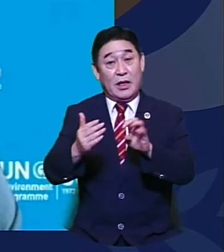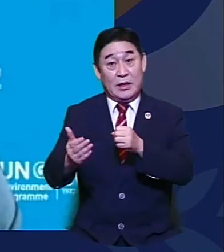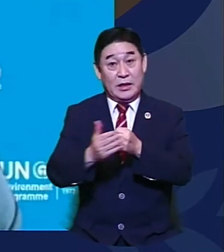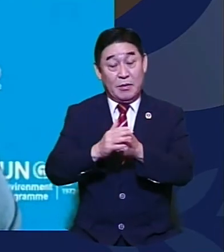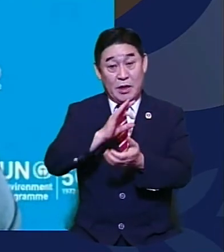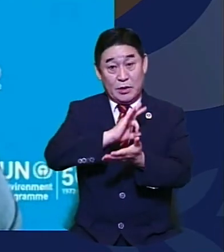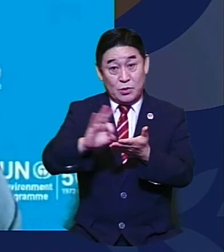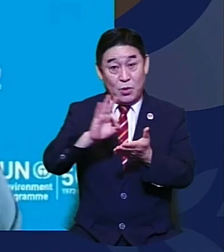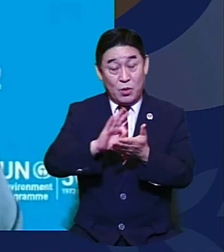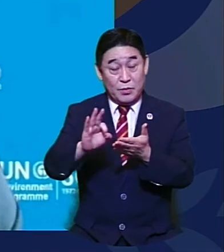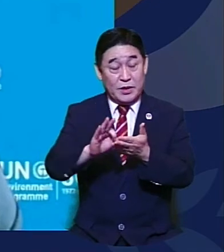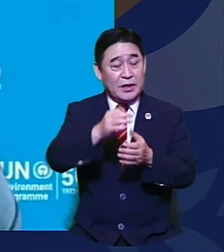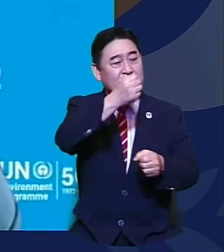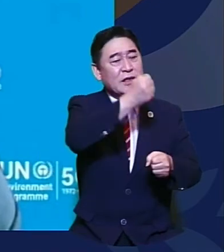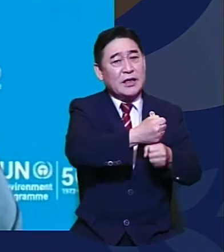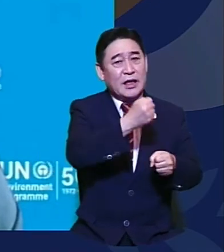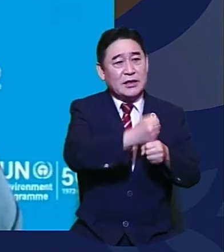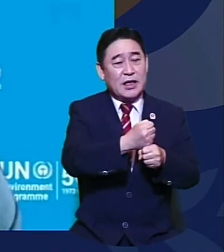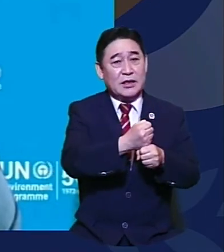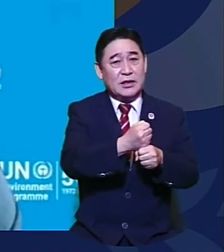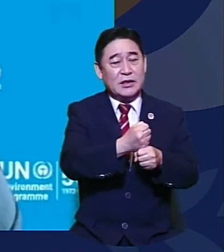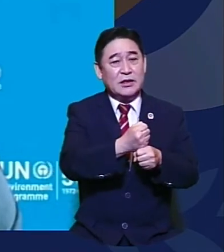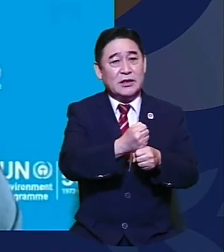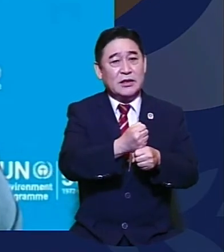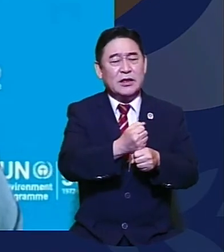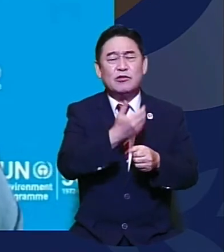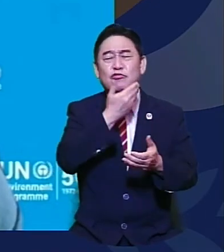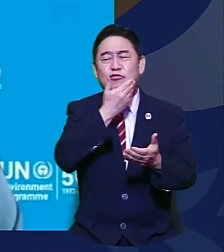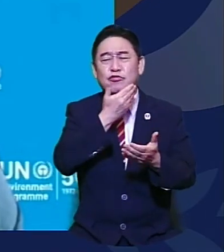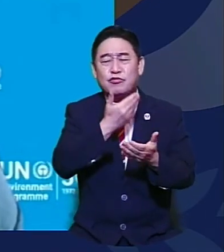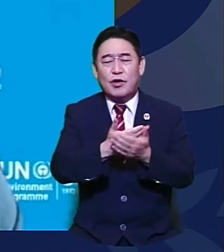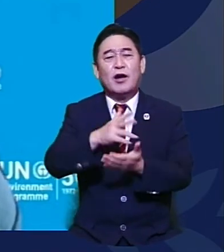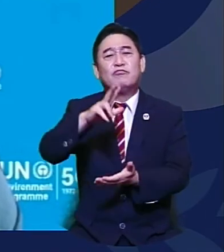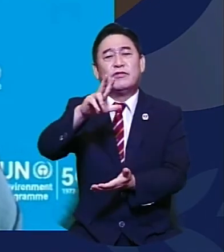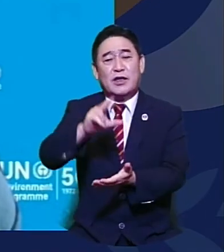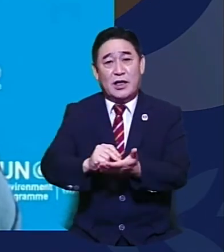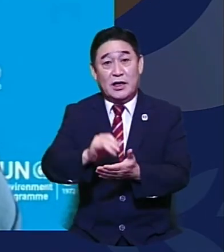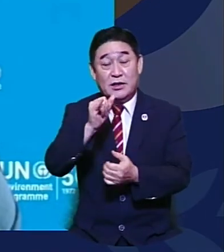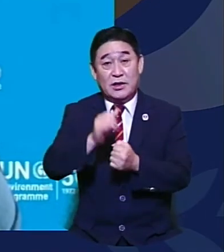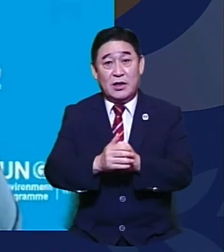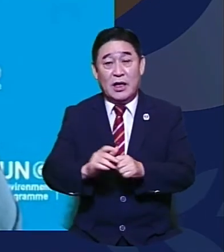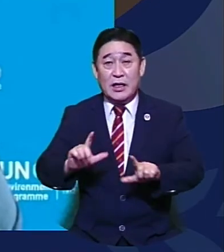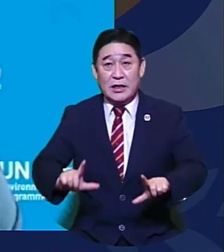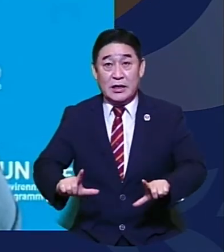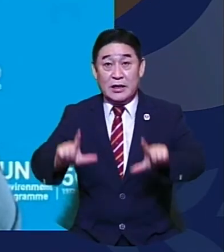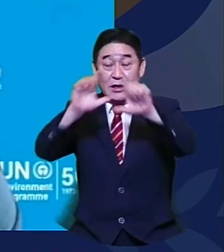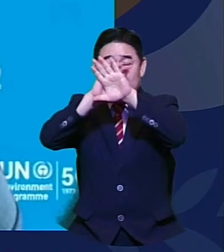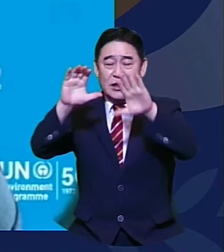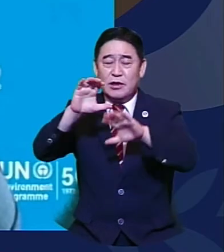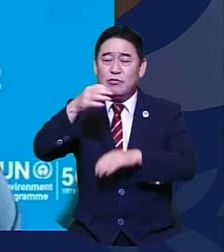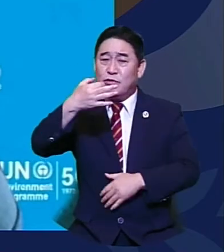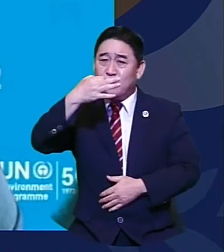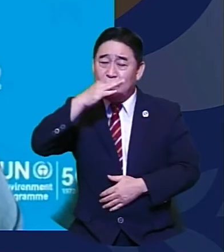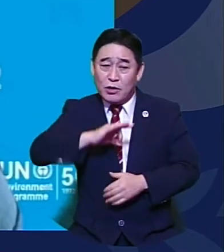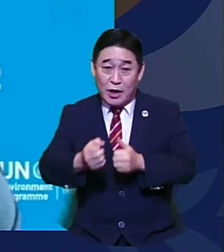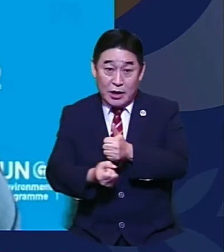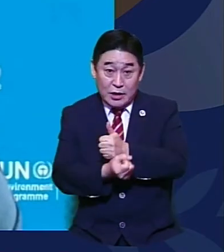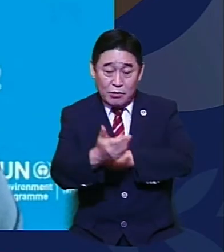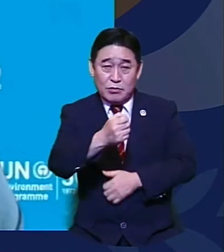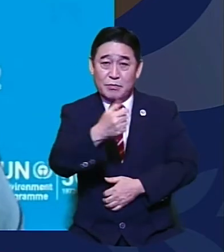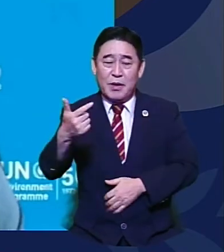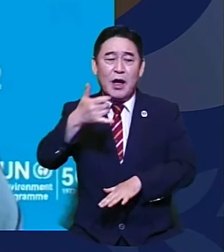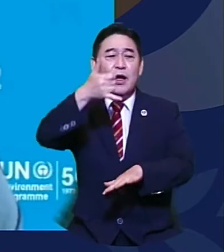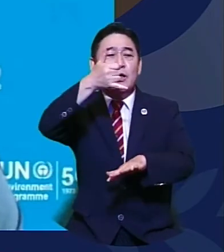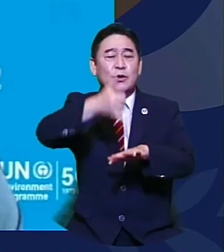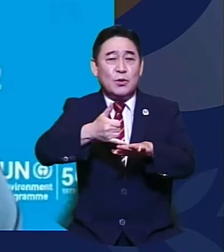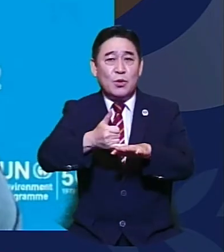is one at the core. I think two is on the climate impact on the agriculture, water scarcity. If you look at the